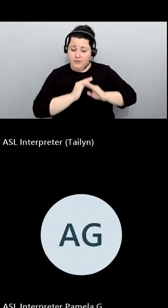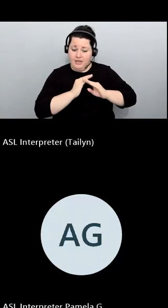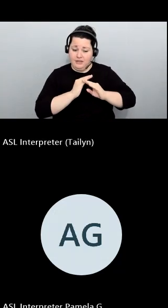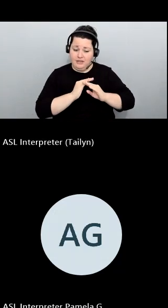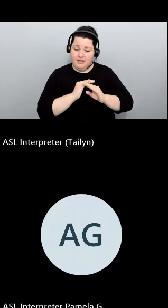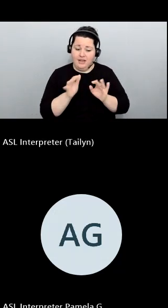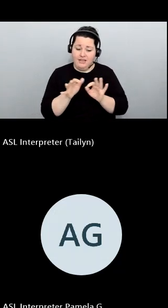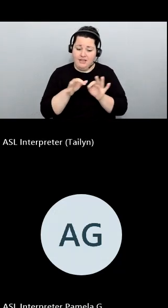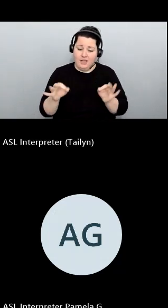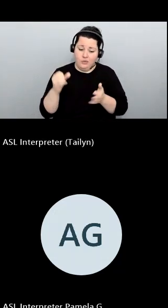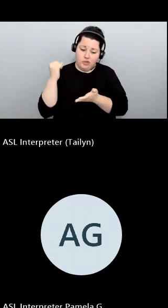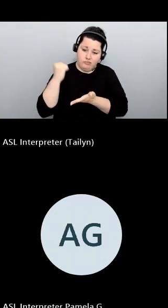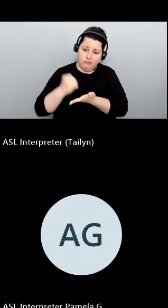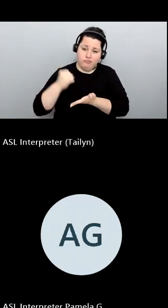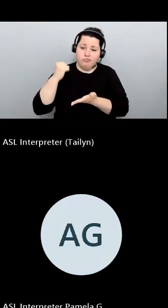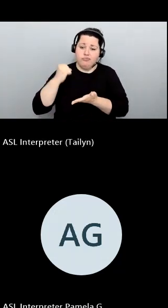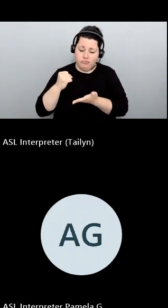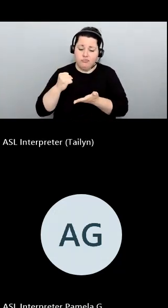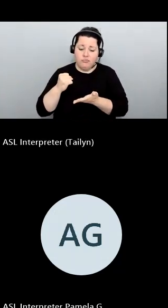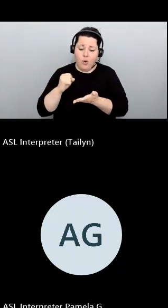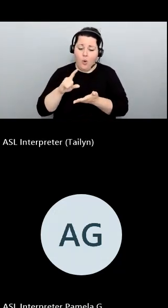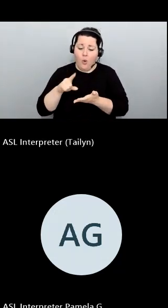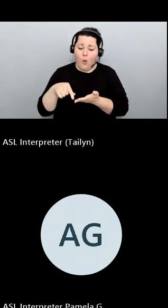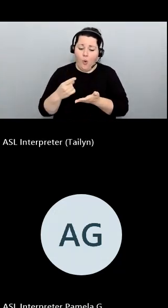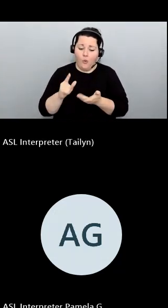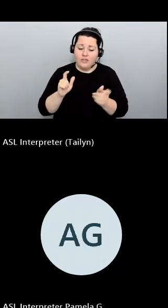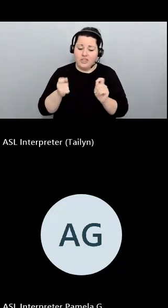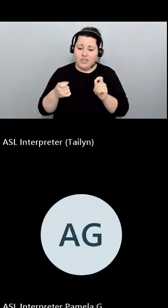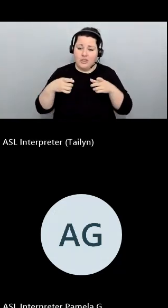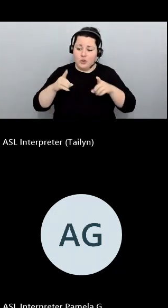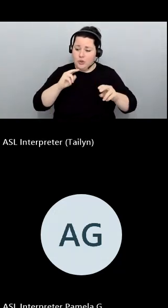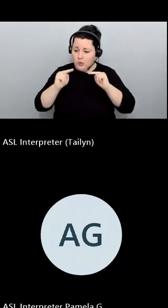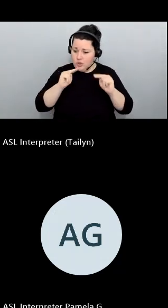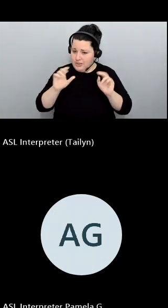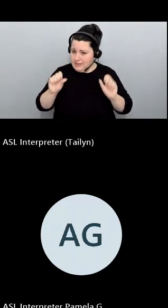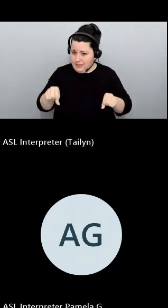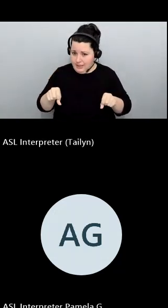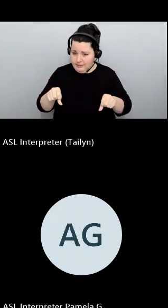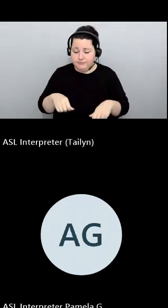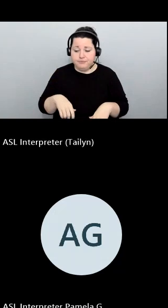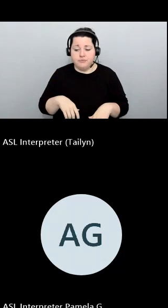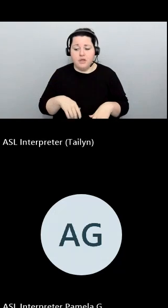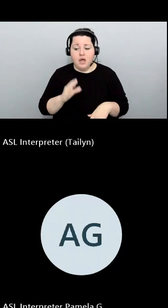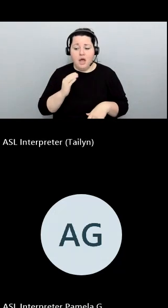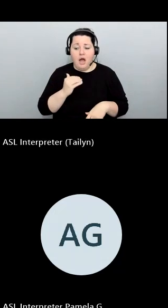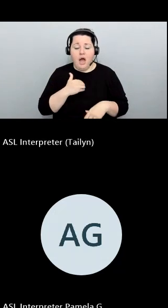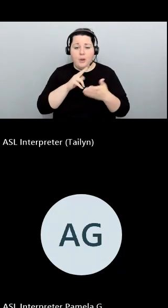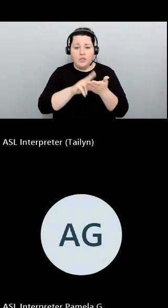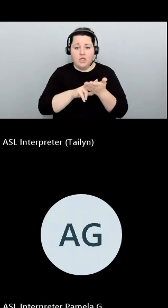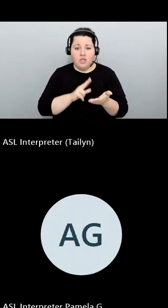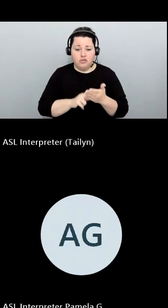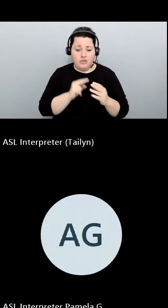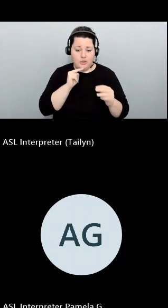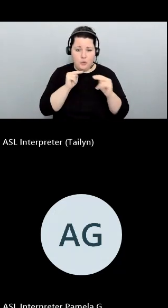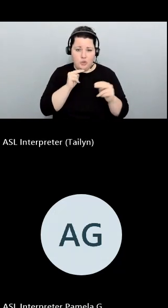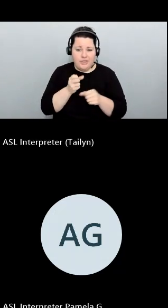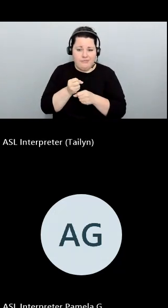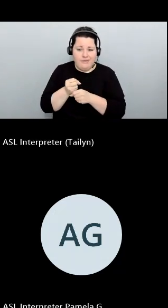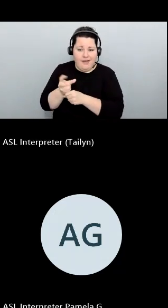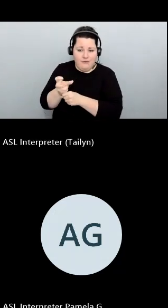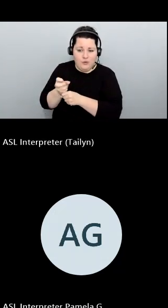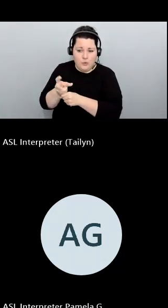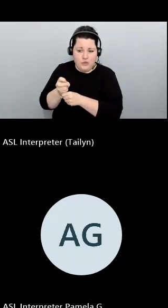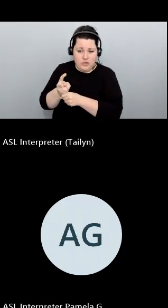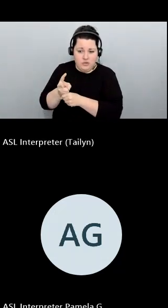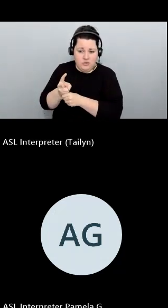codified in the contract can only be changed during negotiations. Again, we negotiate our contract every 2 years, so the next one will